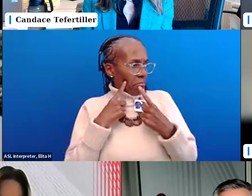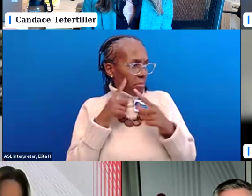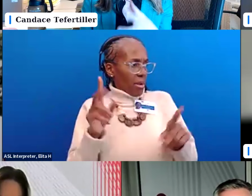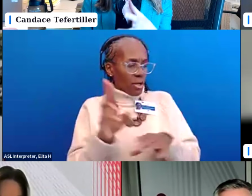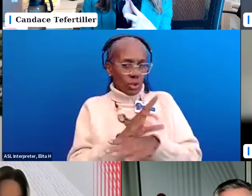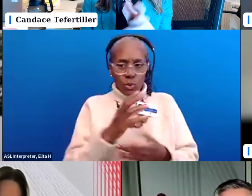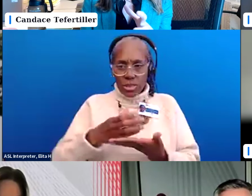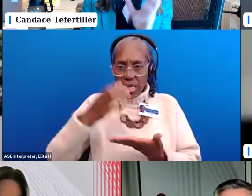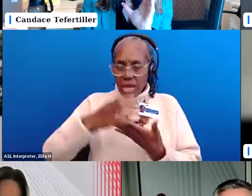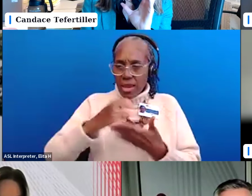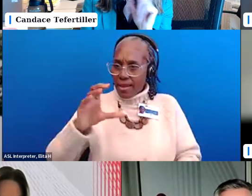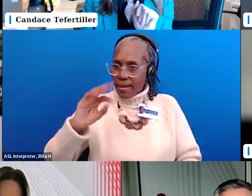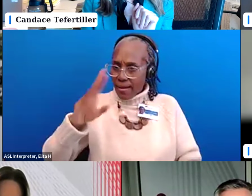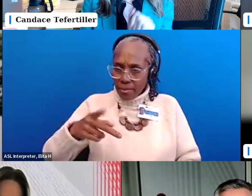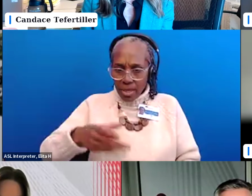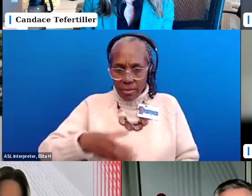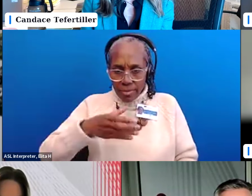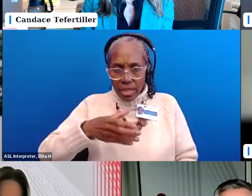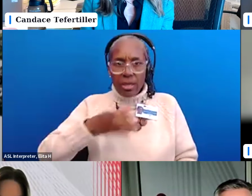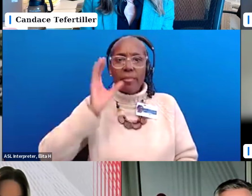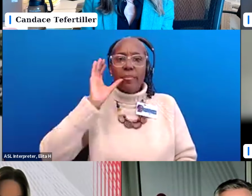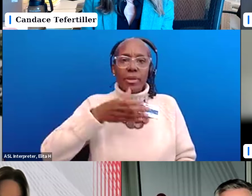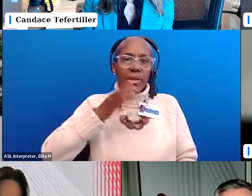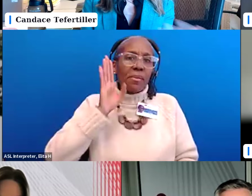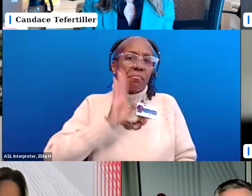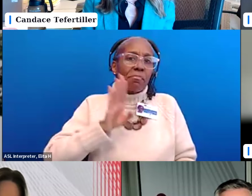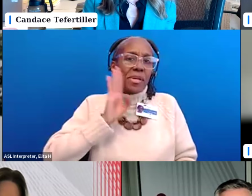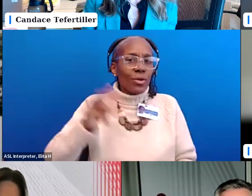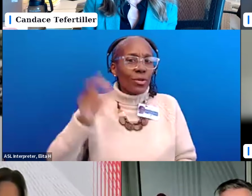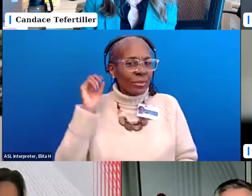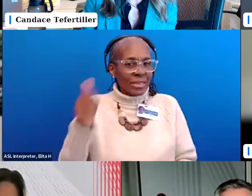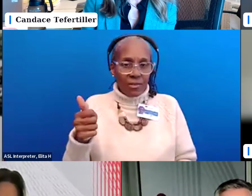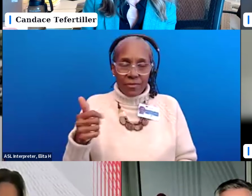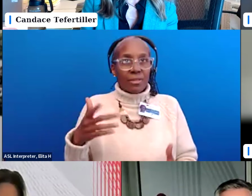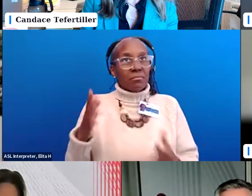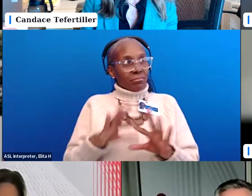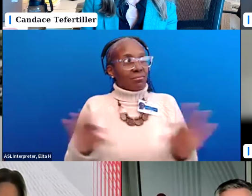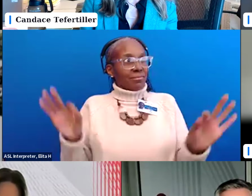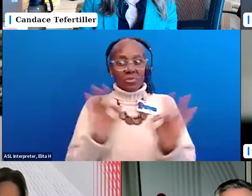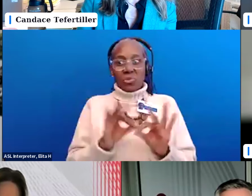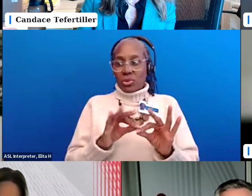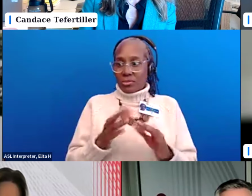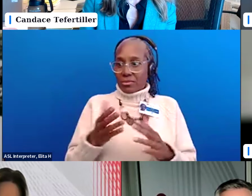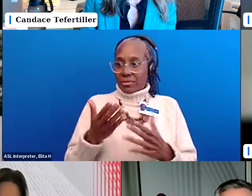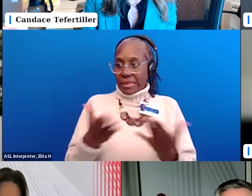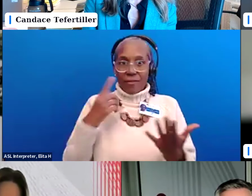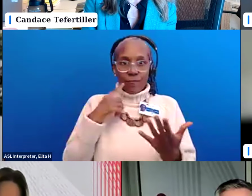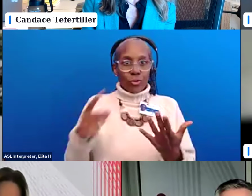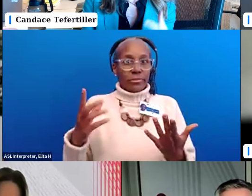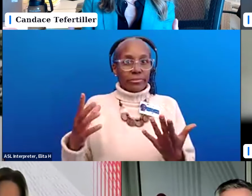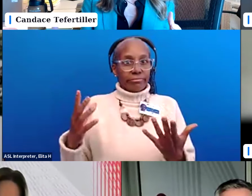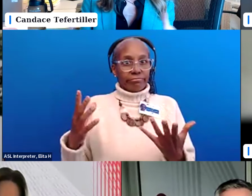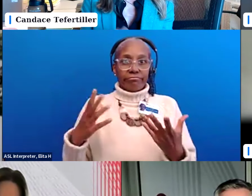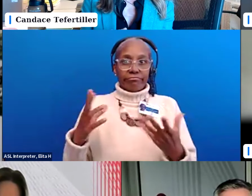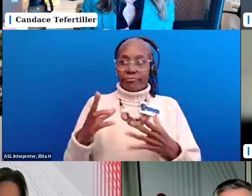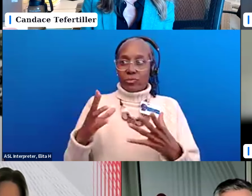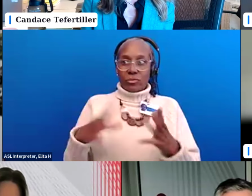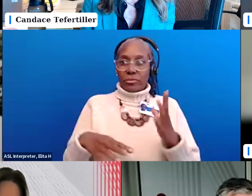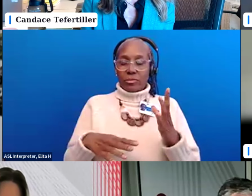cup to pick up and drink a beer by himself, which was really an important thing for him to gain as well. So I